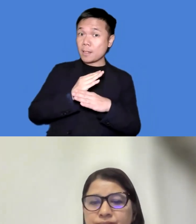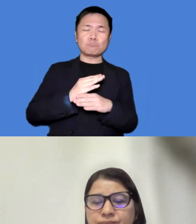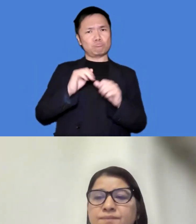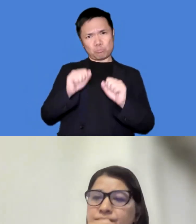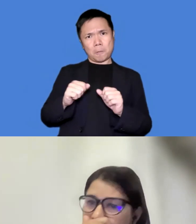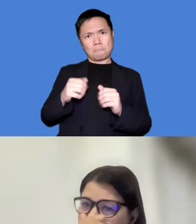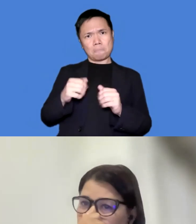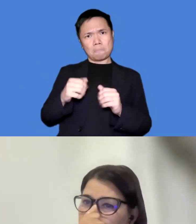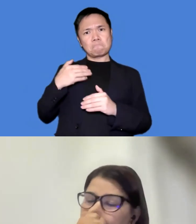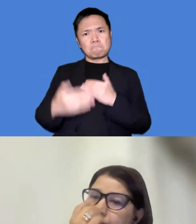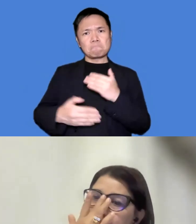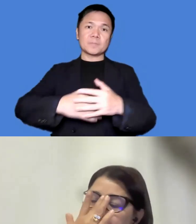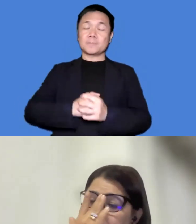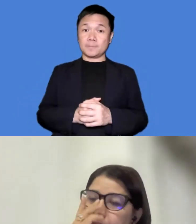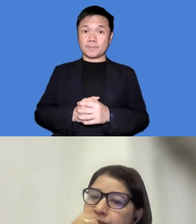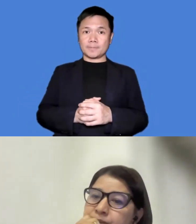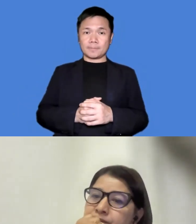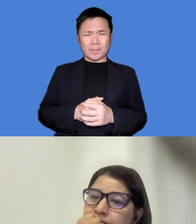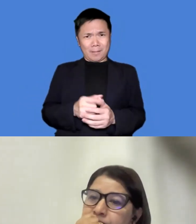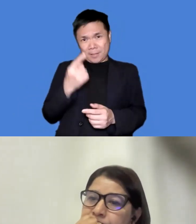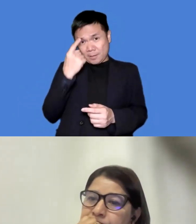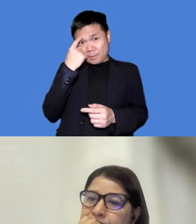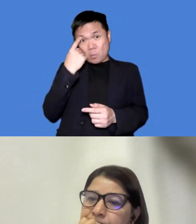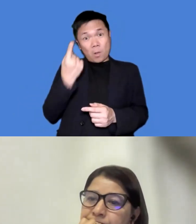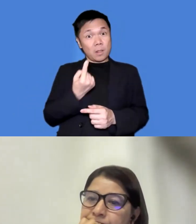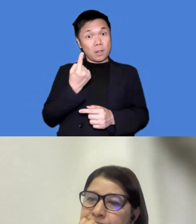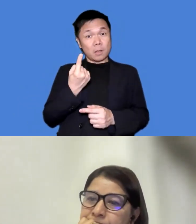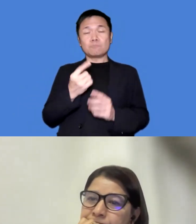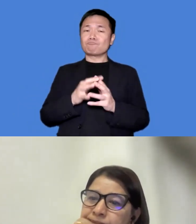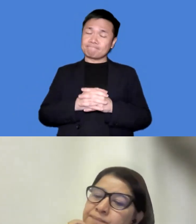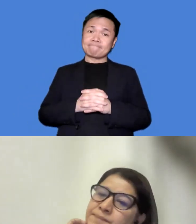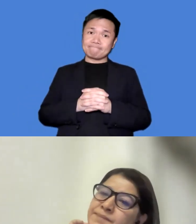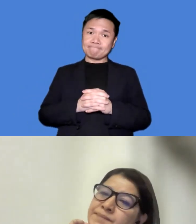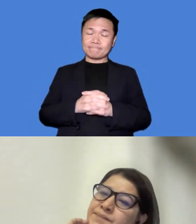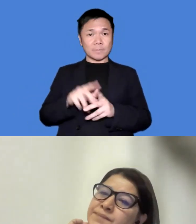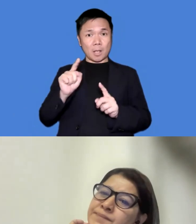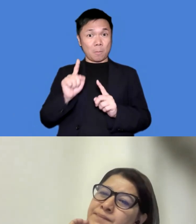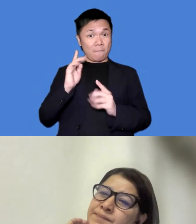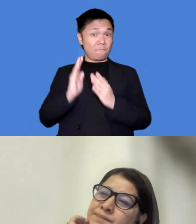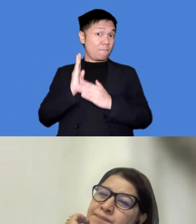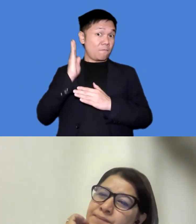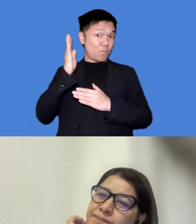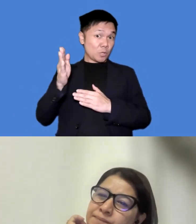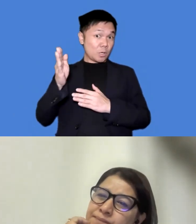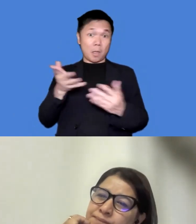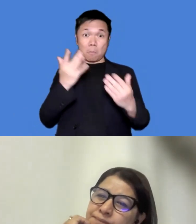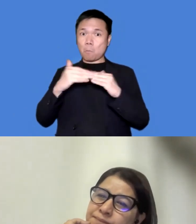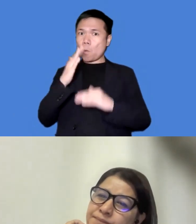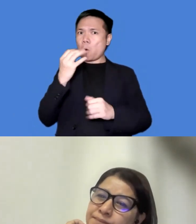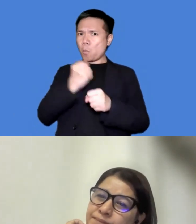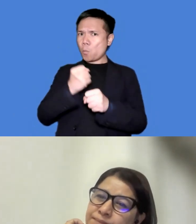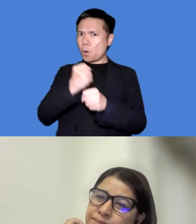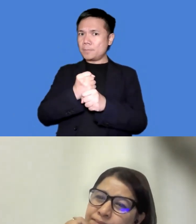future as well. So I think a lot more will come in future as well. And